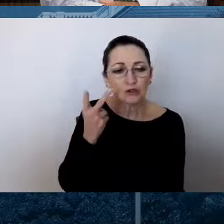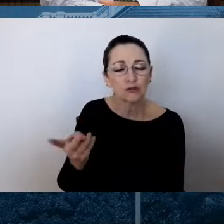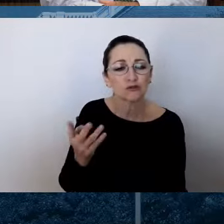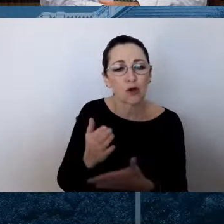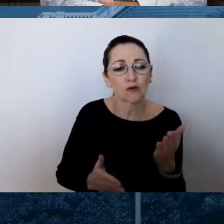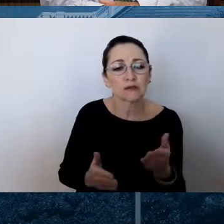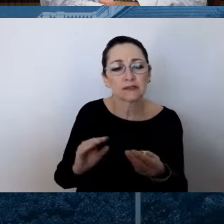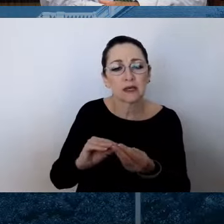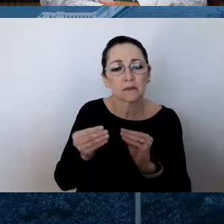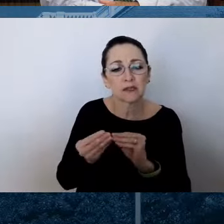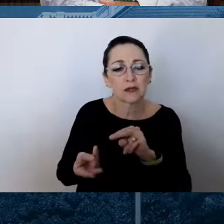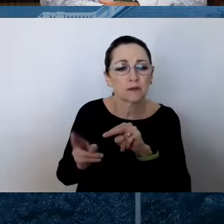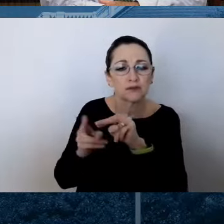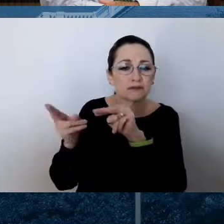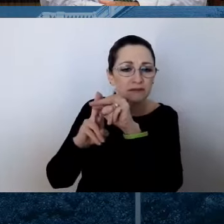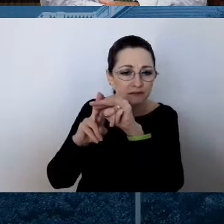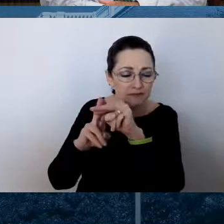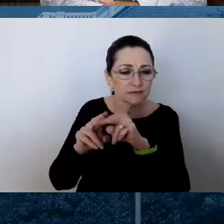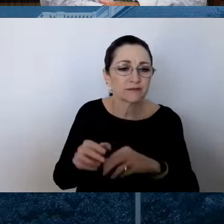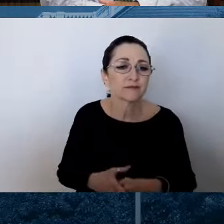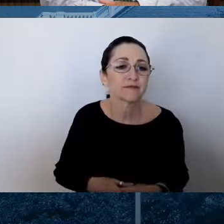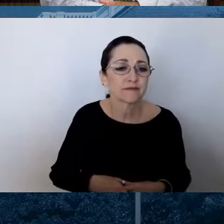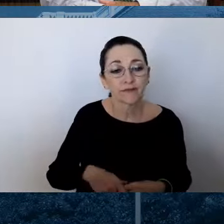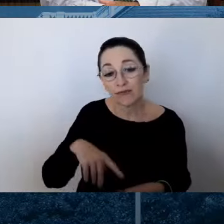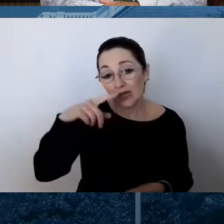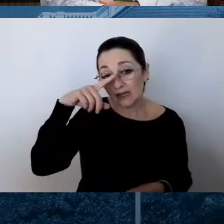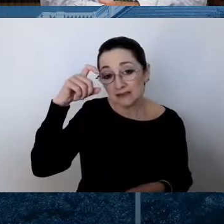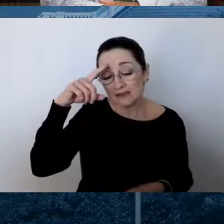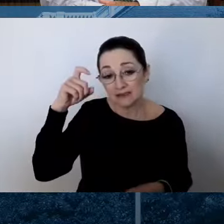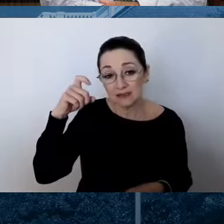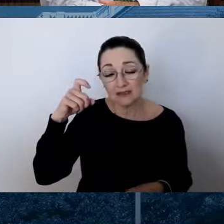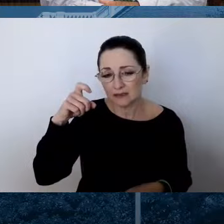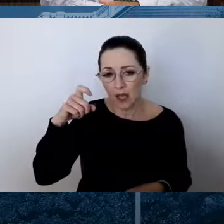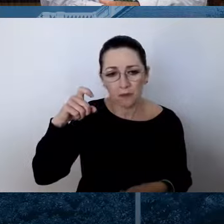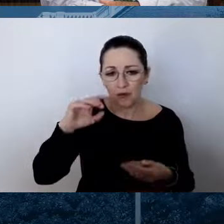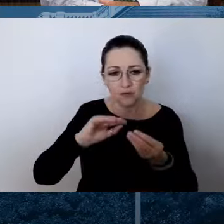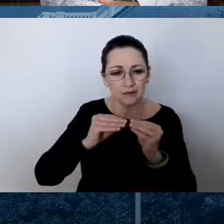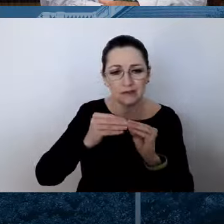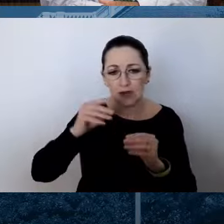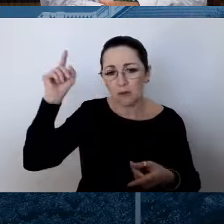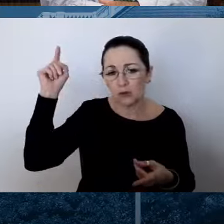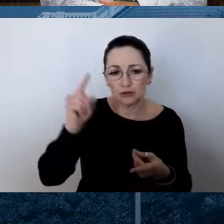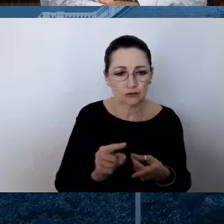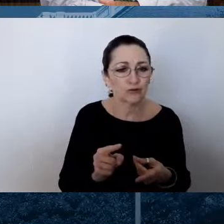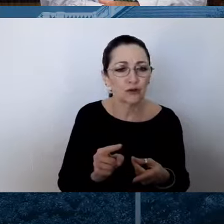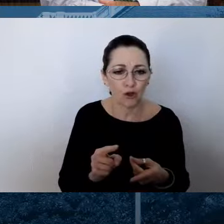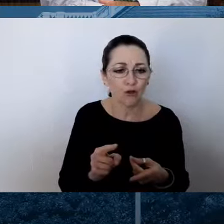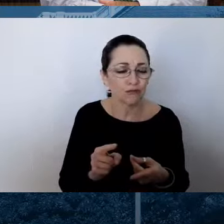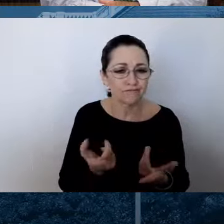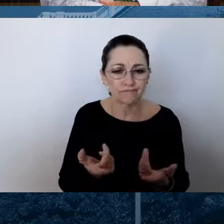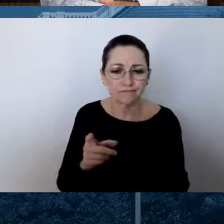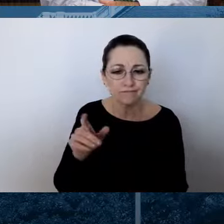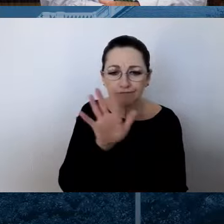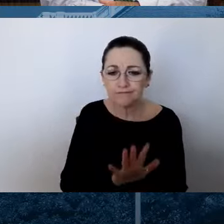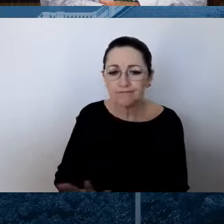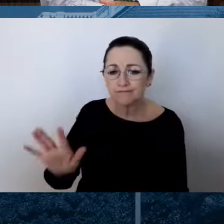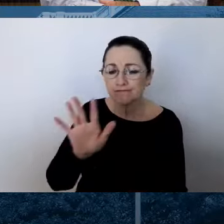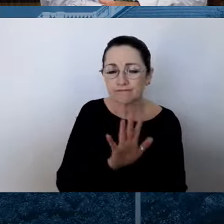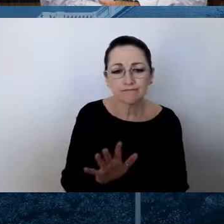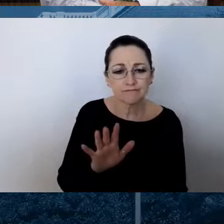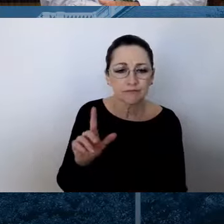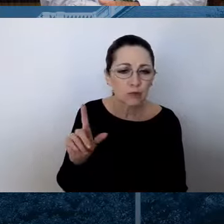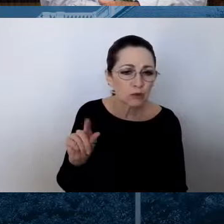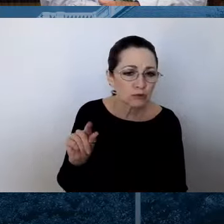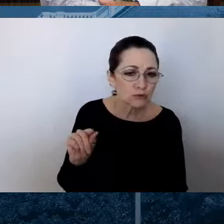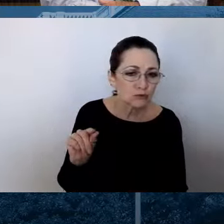months came and we hit lows over the summer where we're in the 20s in terms of